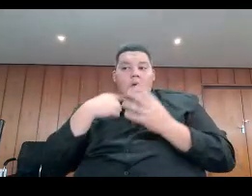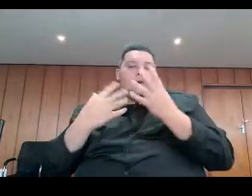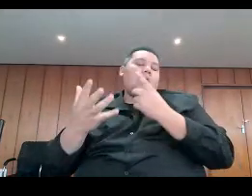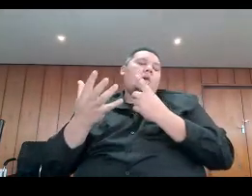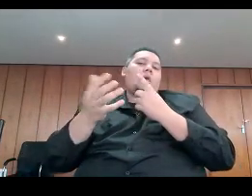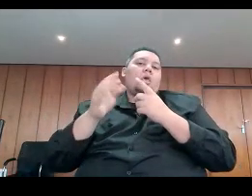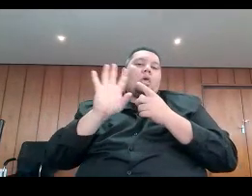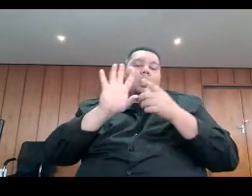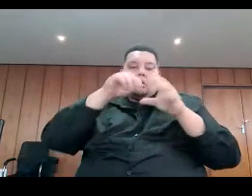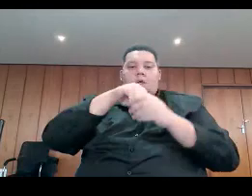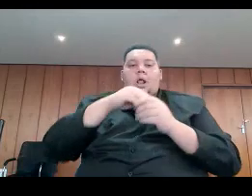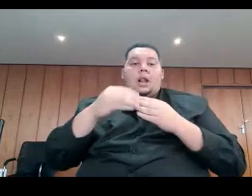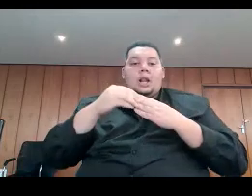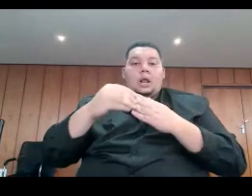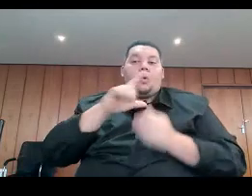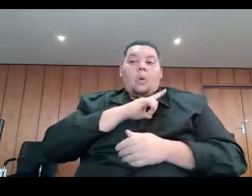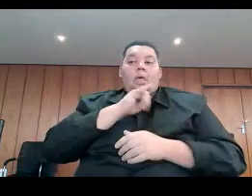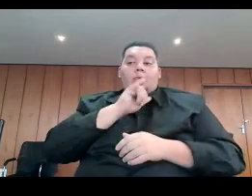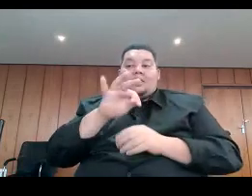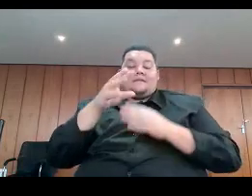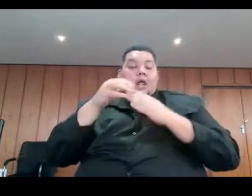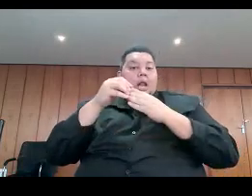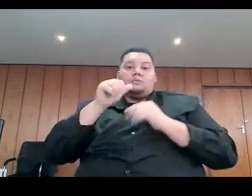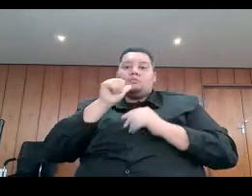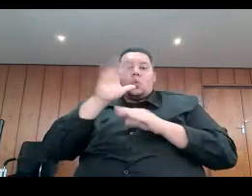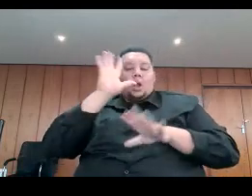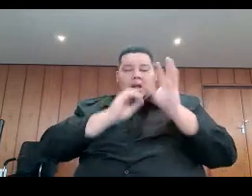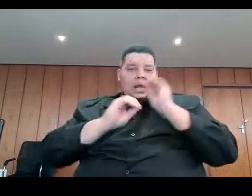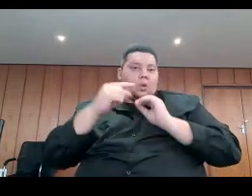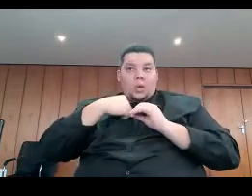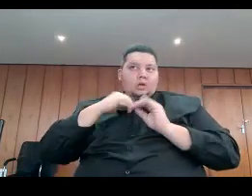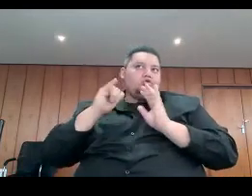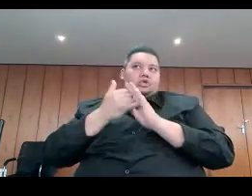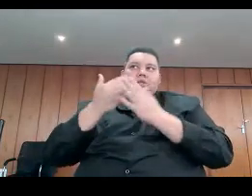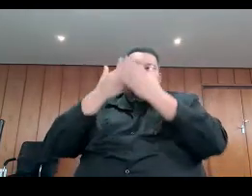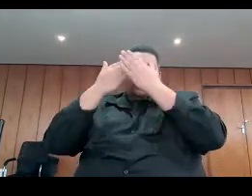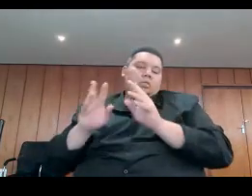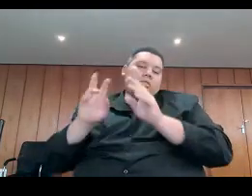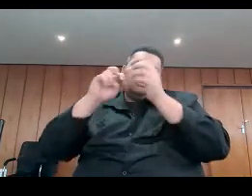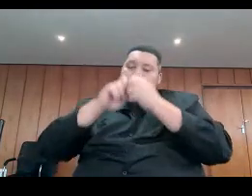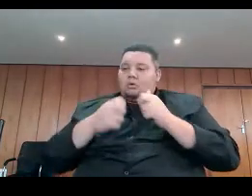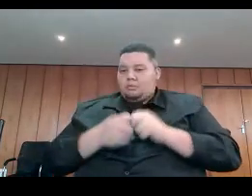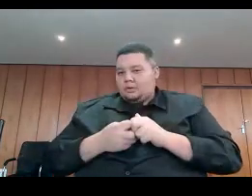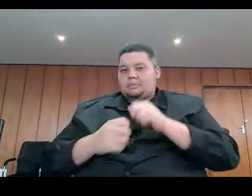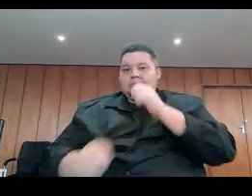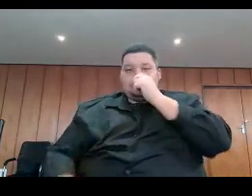because if leadership doesn't learn, then I'm afraid we just replicate the problem.